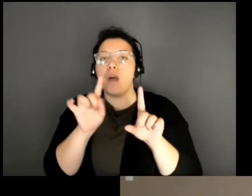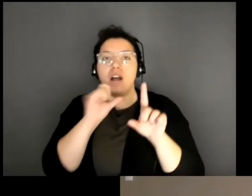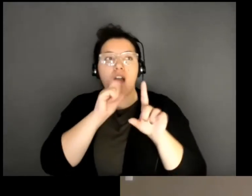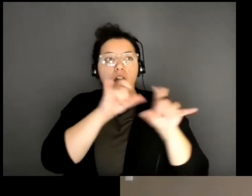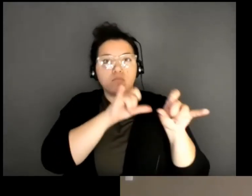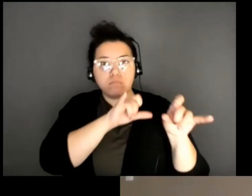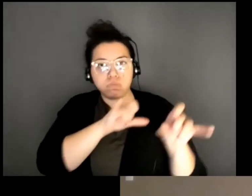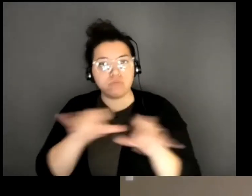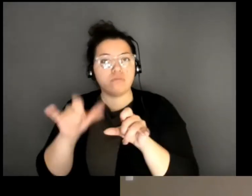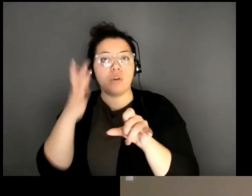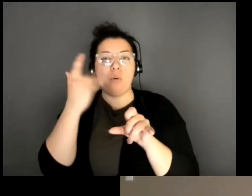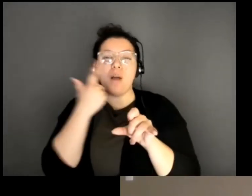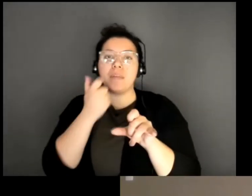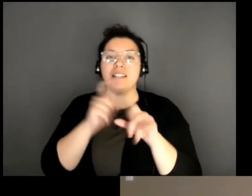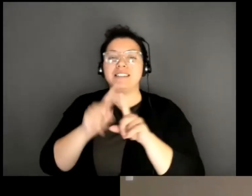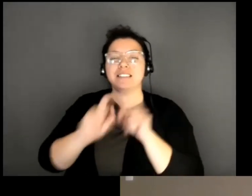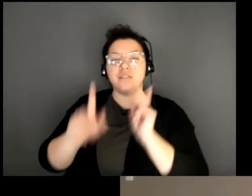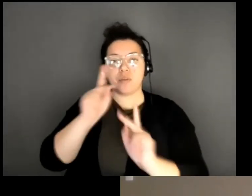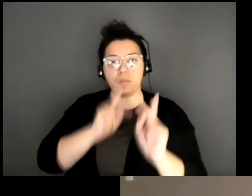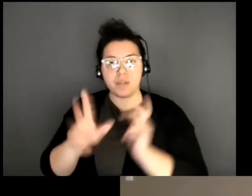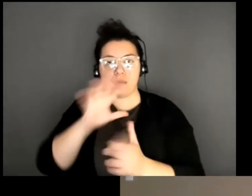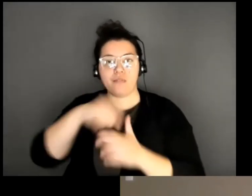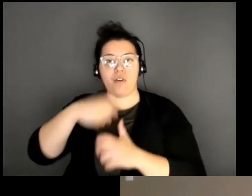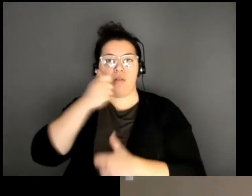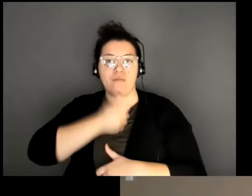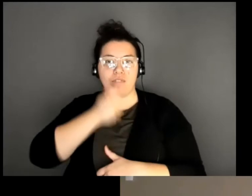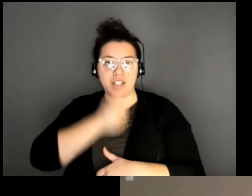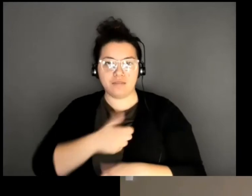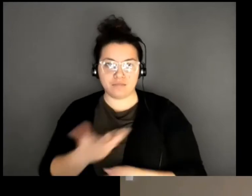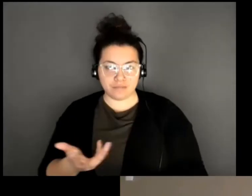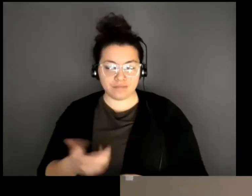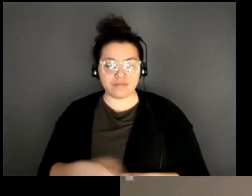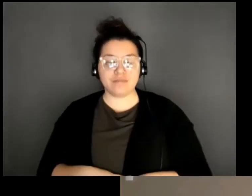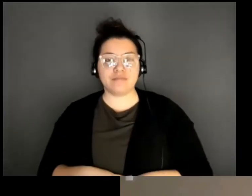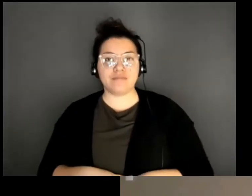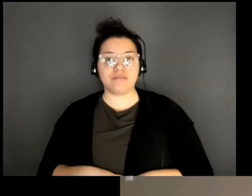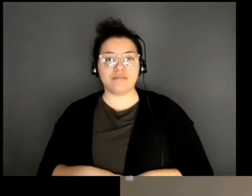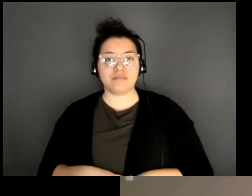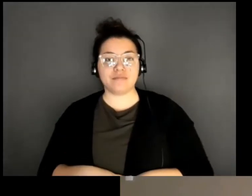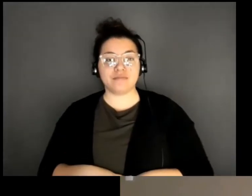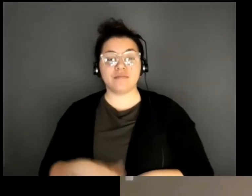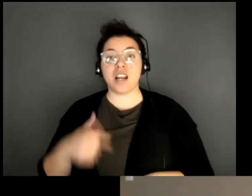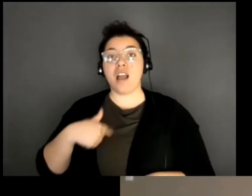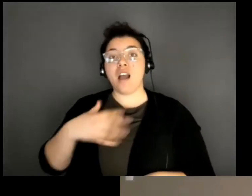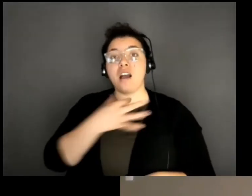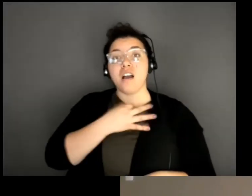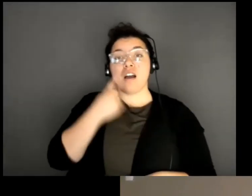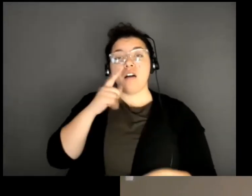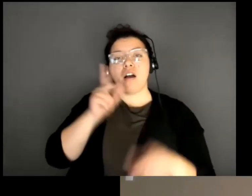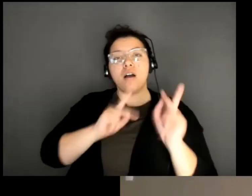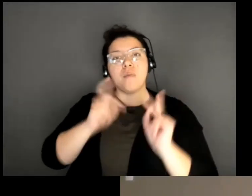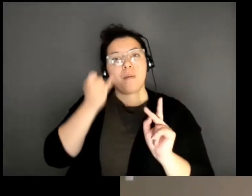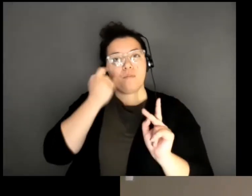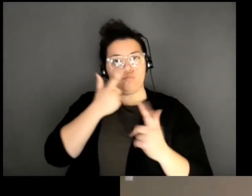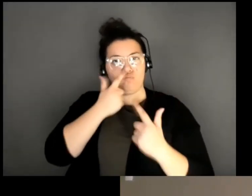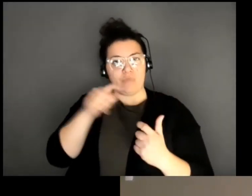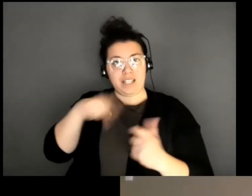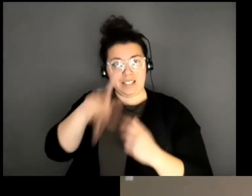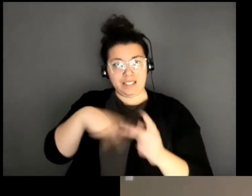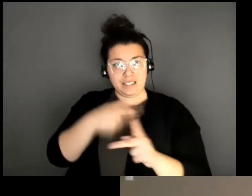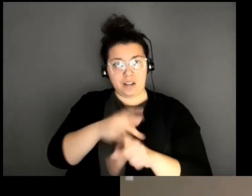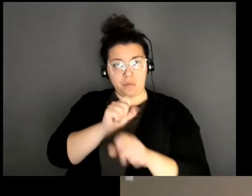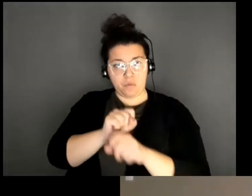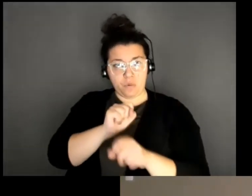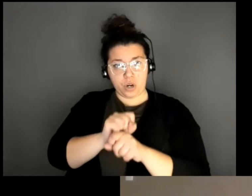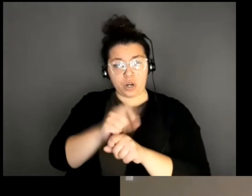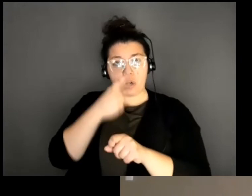people. Wonderful. And I'm curious, for the students who are interested in this industry, can you type in the